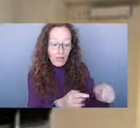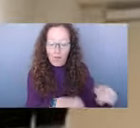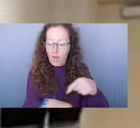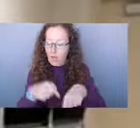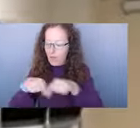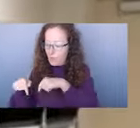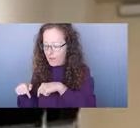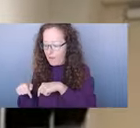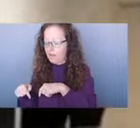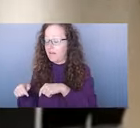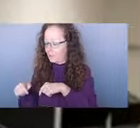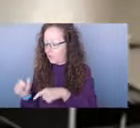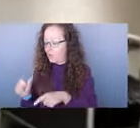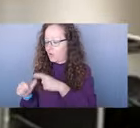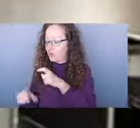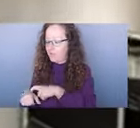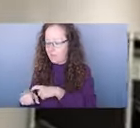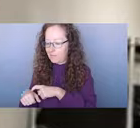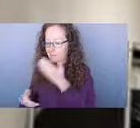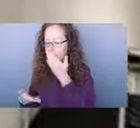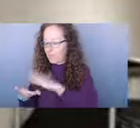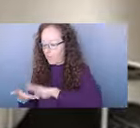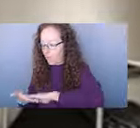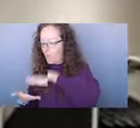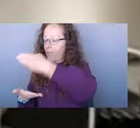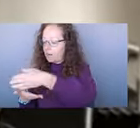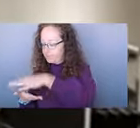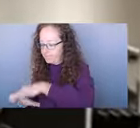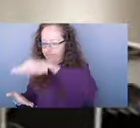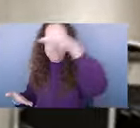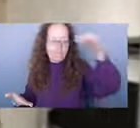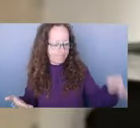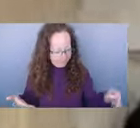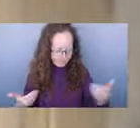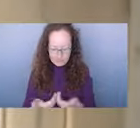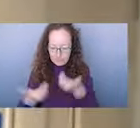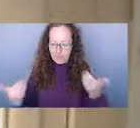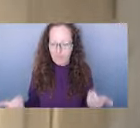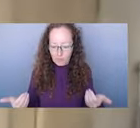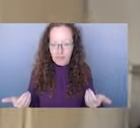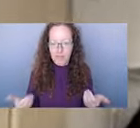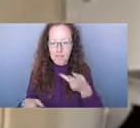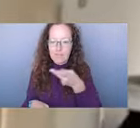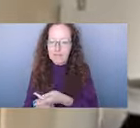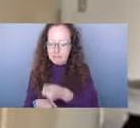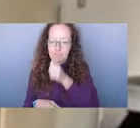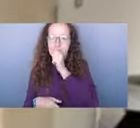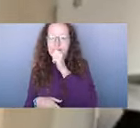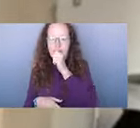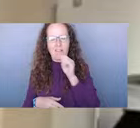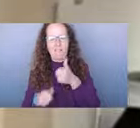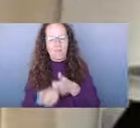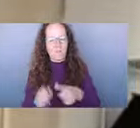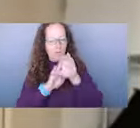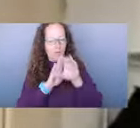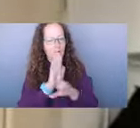were first separated, creating that constitutional right of a secret ballot for that voter, right? When we take that